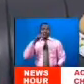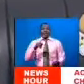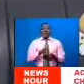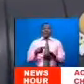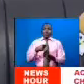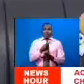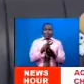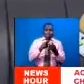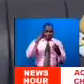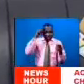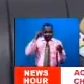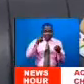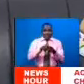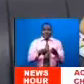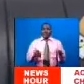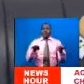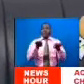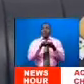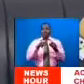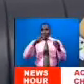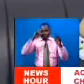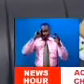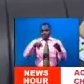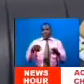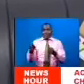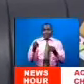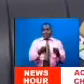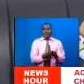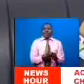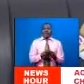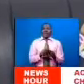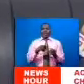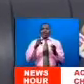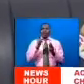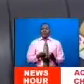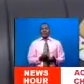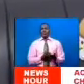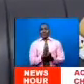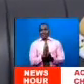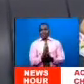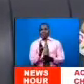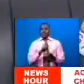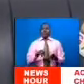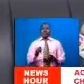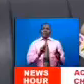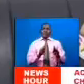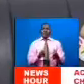on the importance of respecting each other's domestic laws and the human rights of citizens from